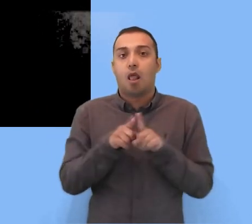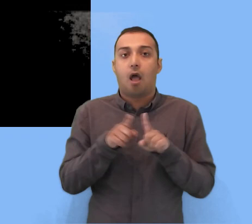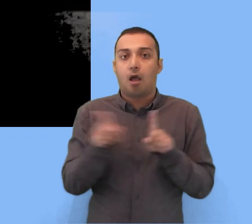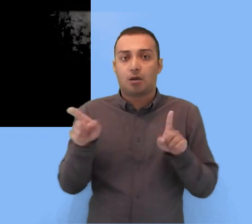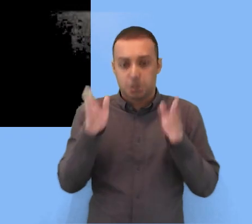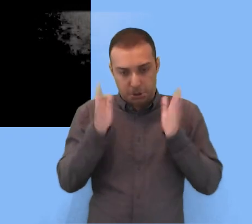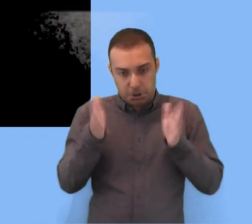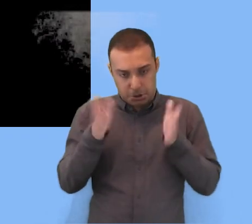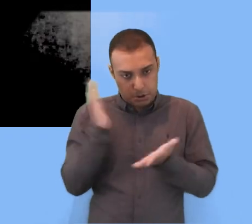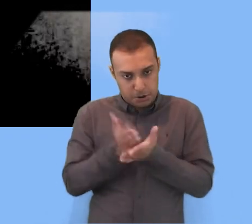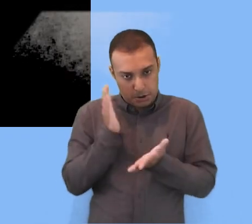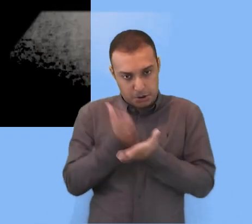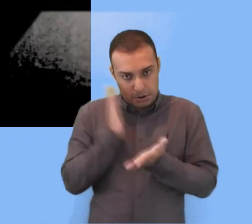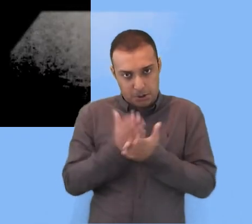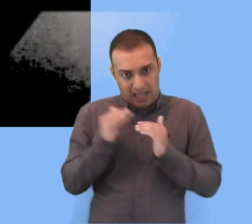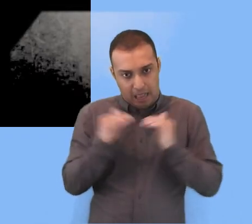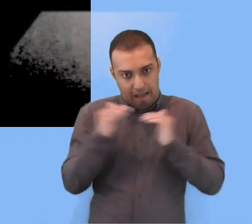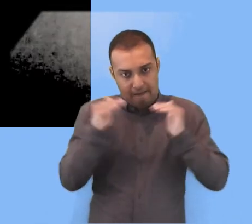and achievement and